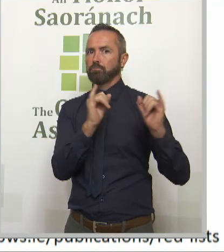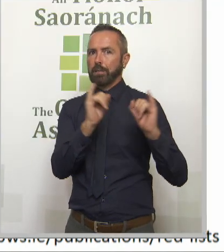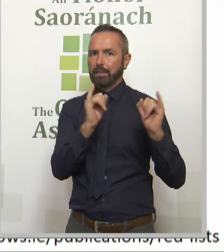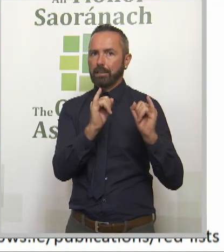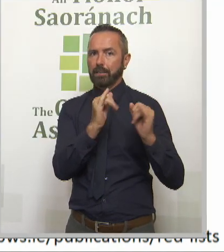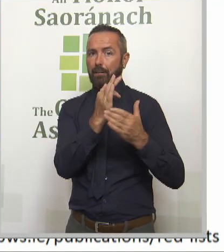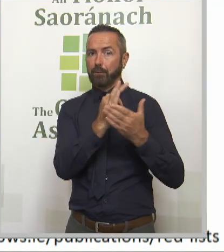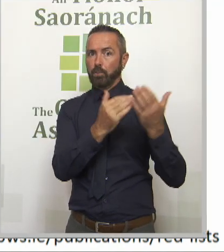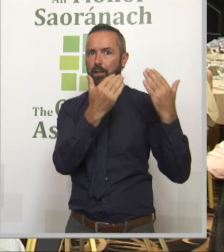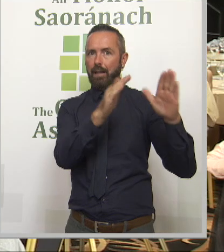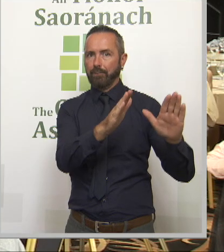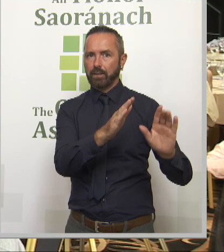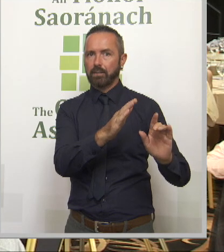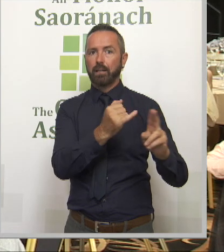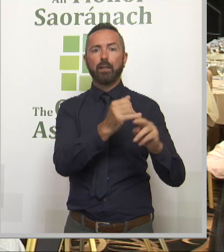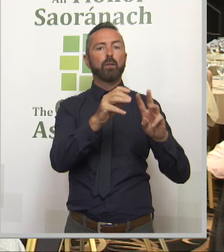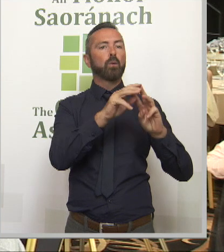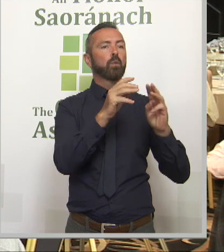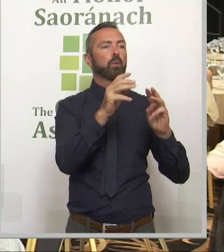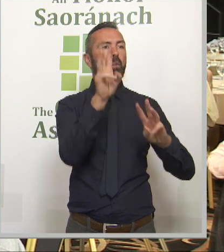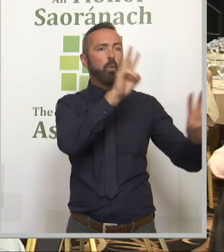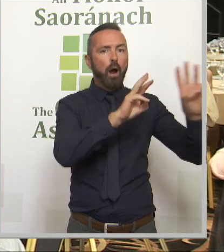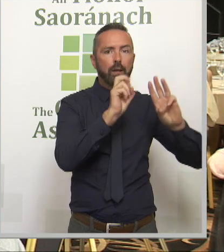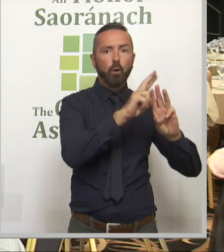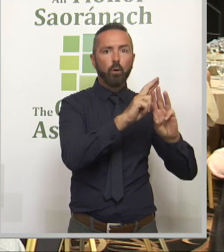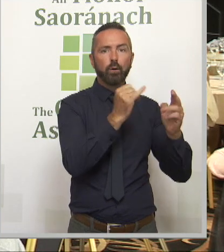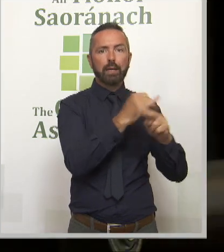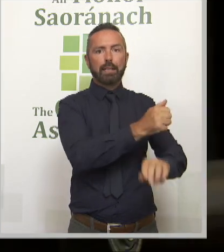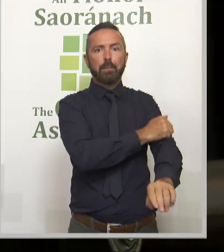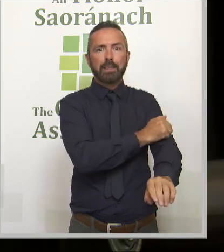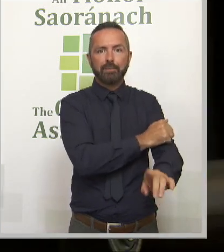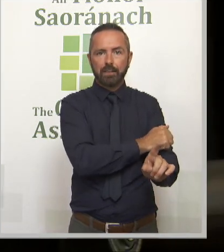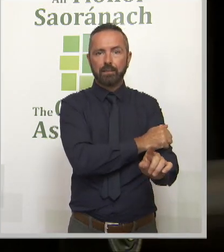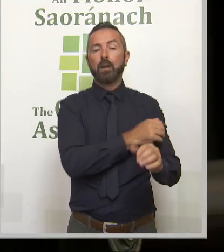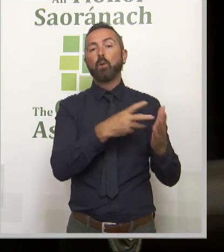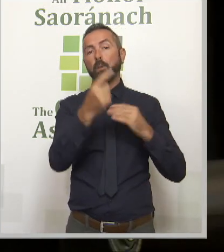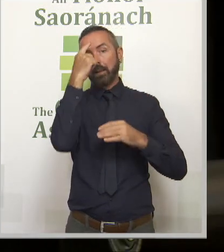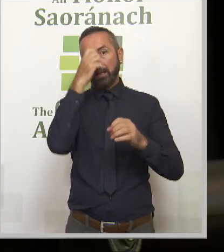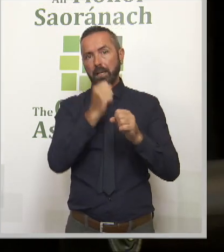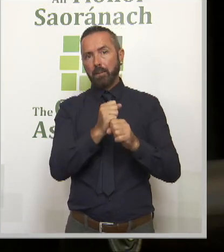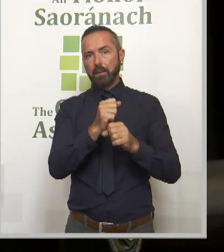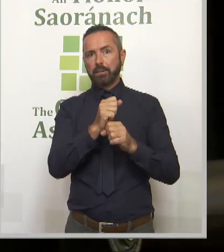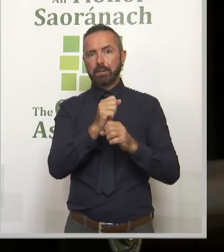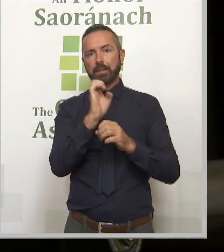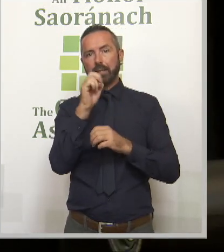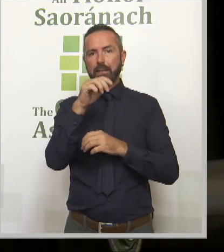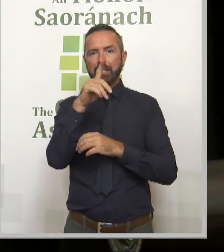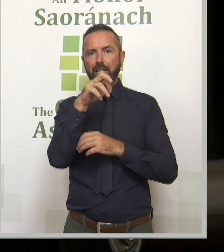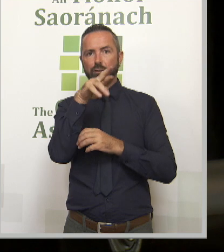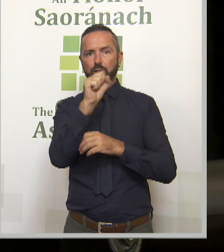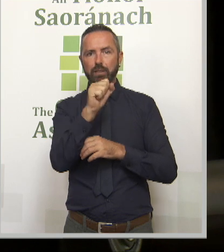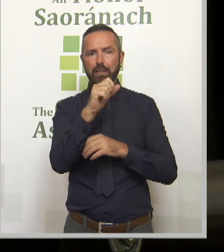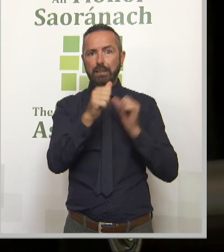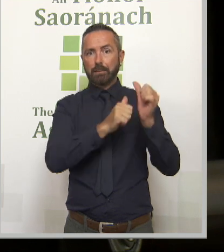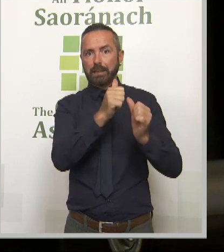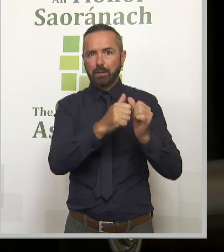left, either in the wild or in captivity. And we tend to think, when we talk about endangered species, about the kind of